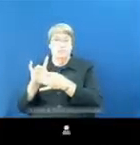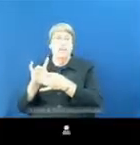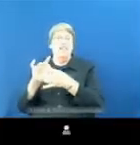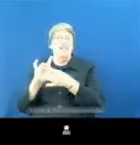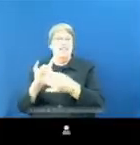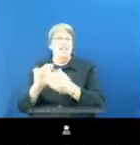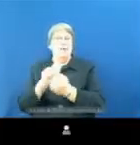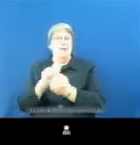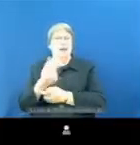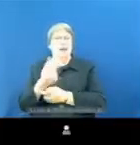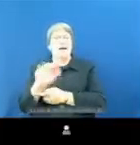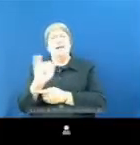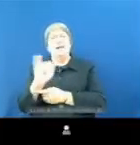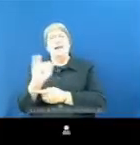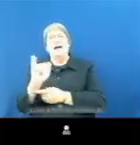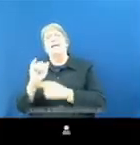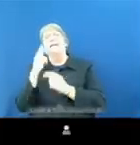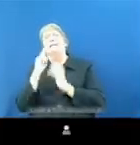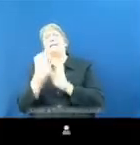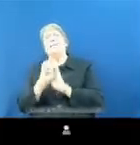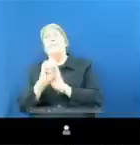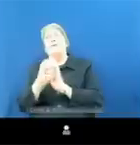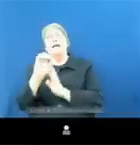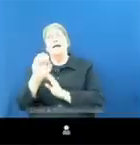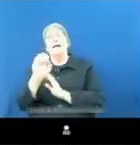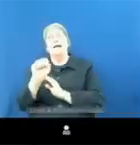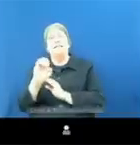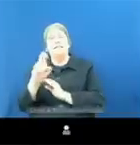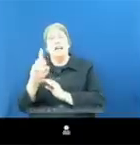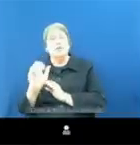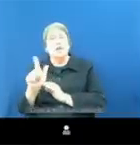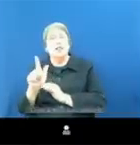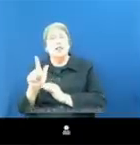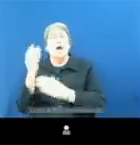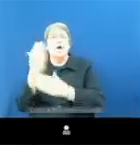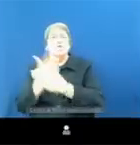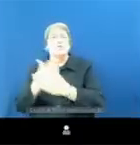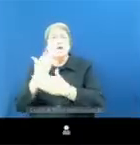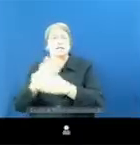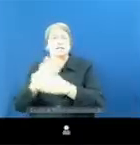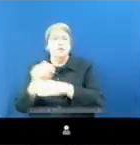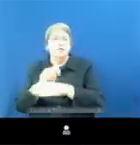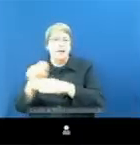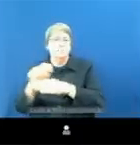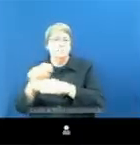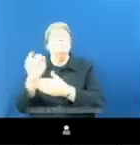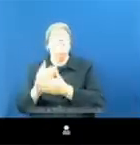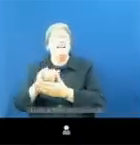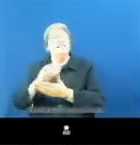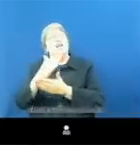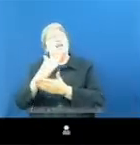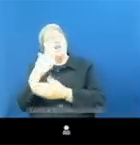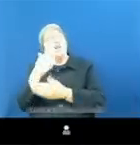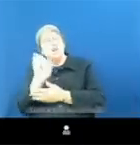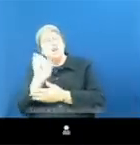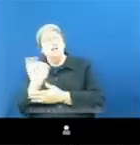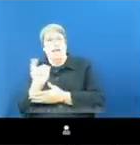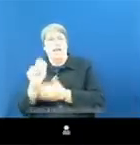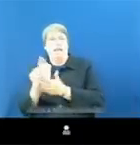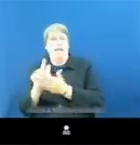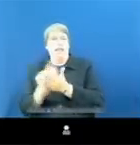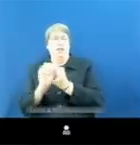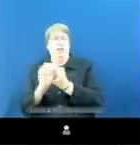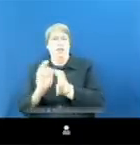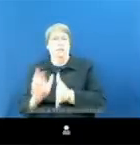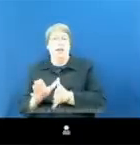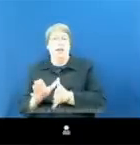sexual harassment training or seminar. That's quasi-legal interpreting. And then there definitely is a